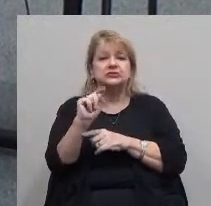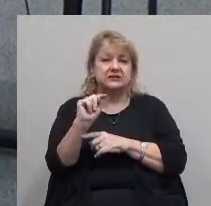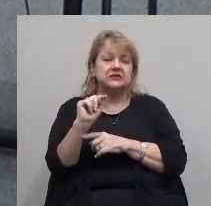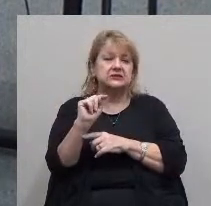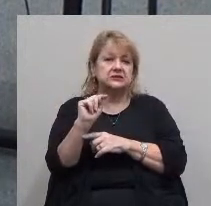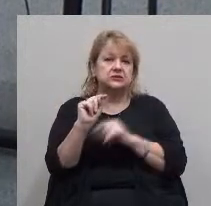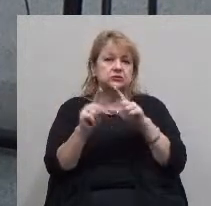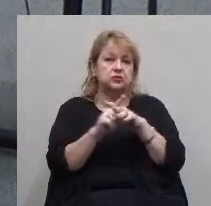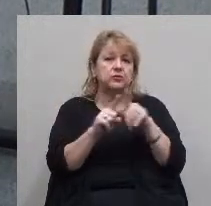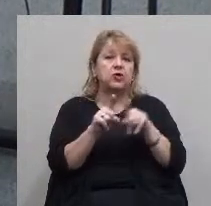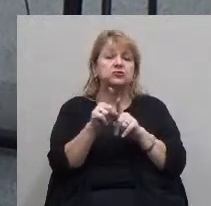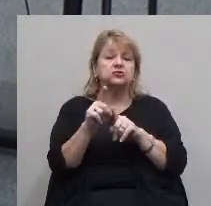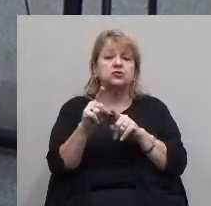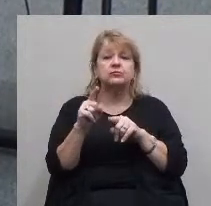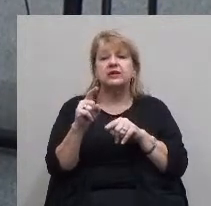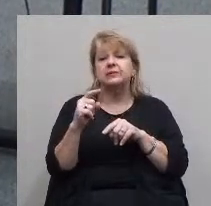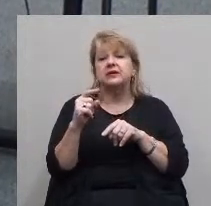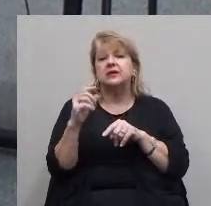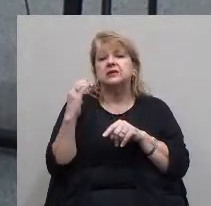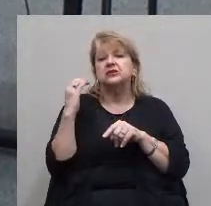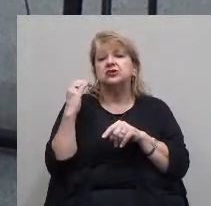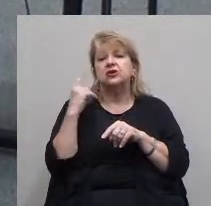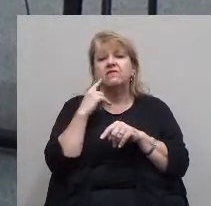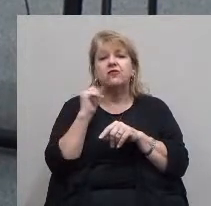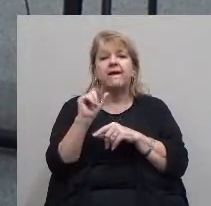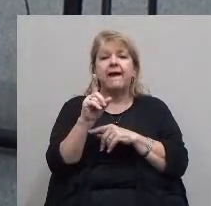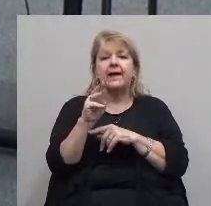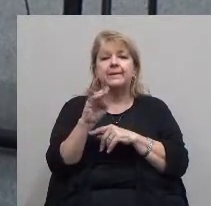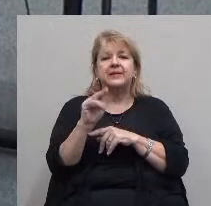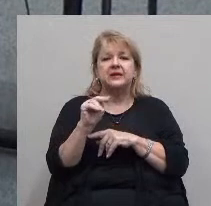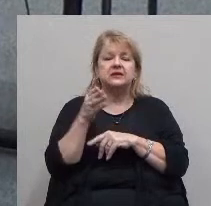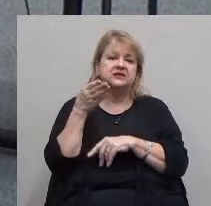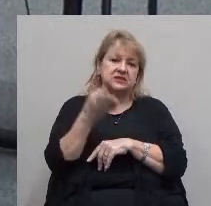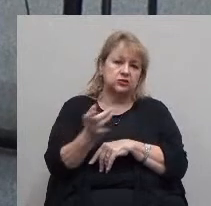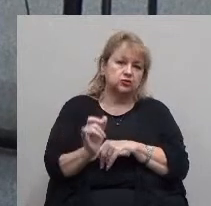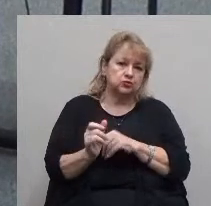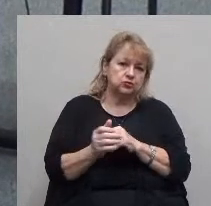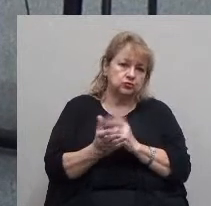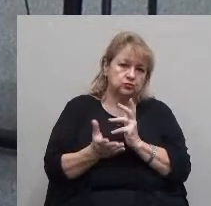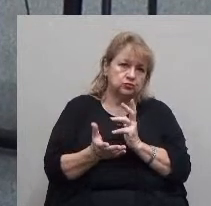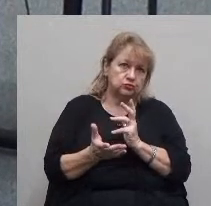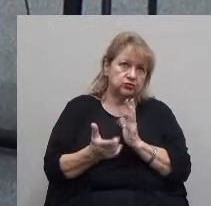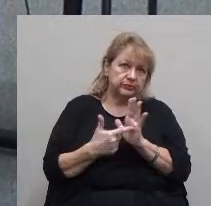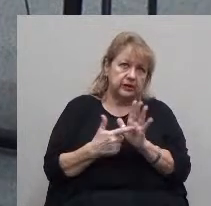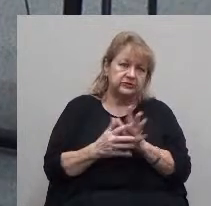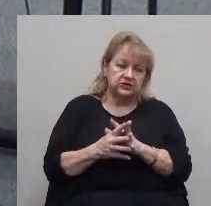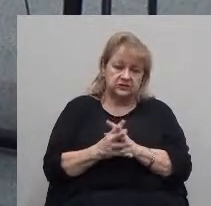them there, maybe even the chair of administration and finance, usually there just in case.